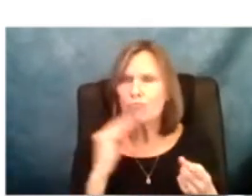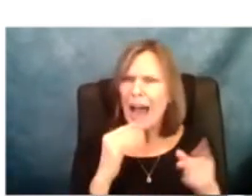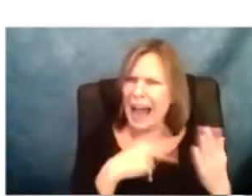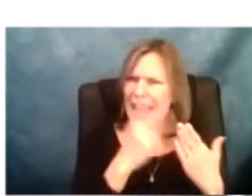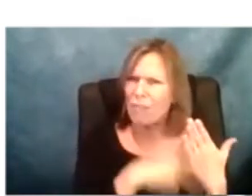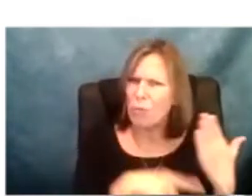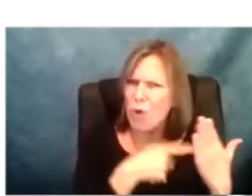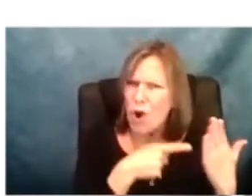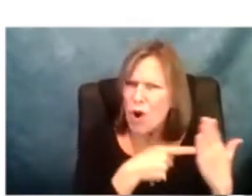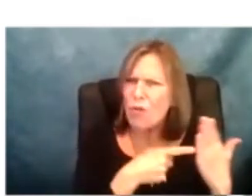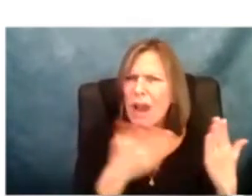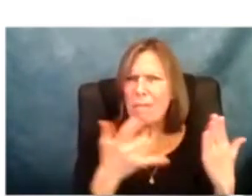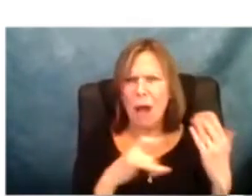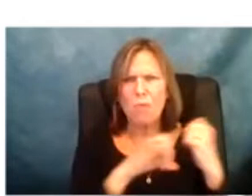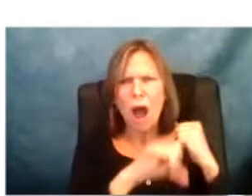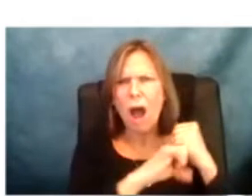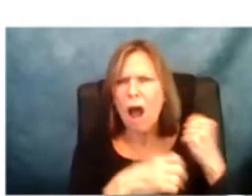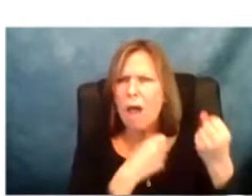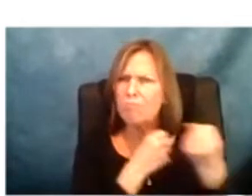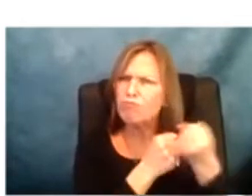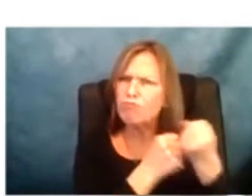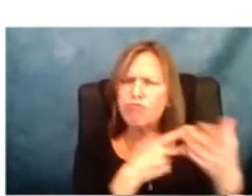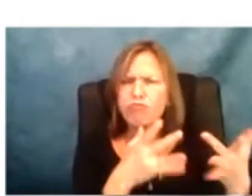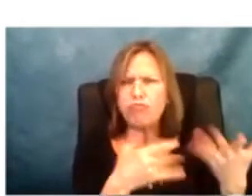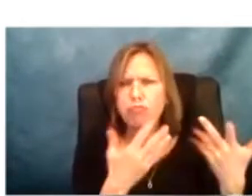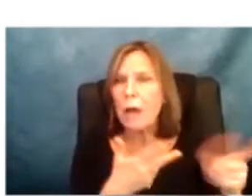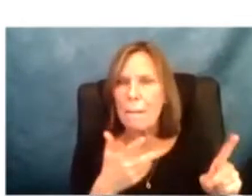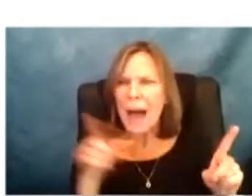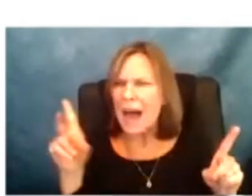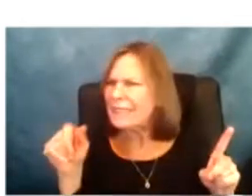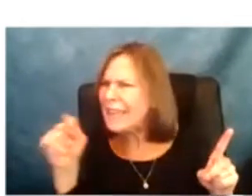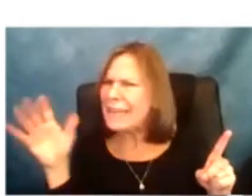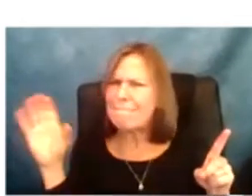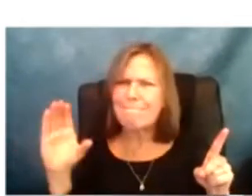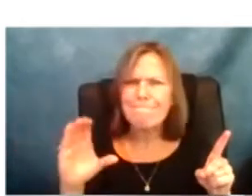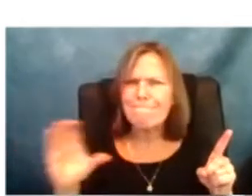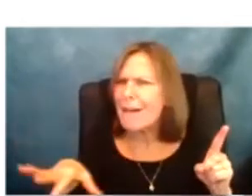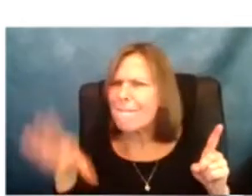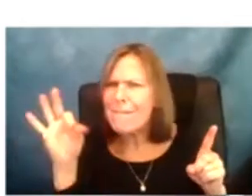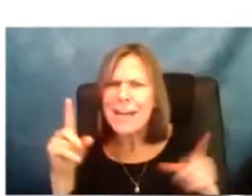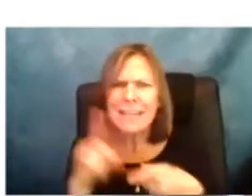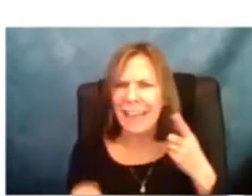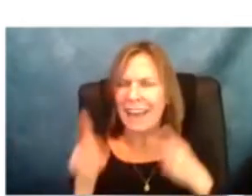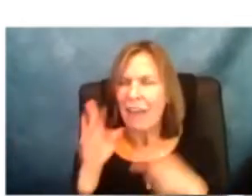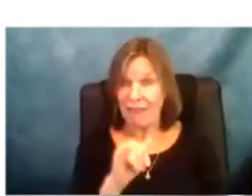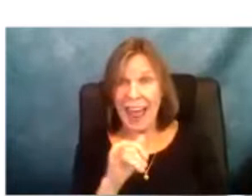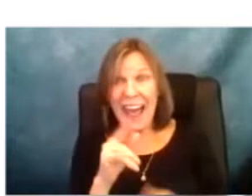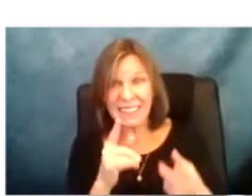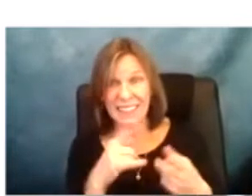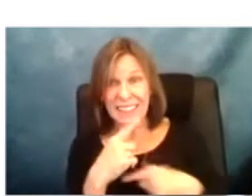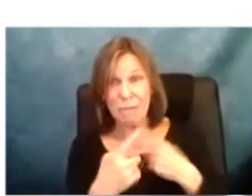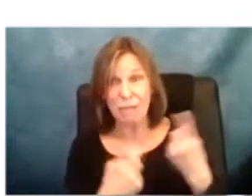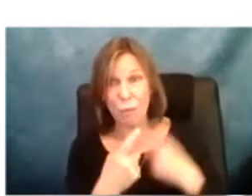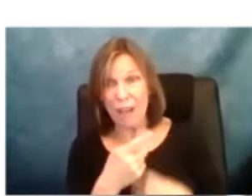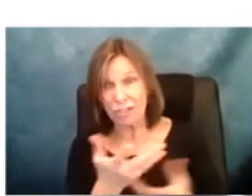want to promote it, or we know there's this need and I'm looking for data and I can't find it. And those are the questions we want to know. So right